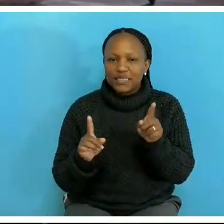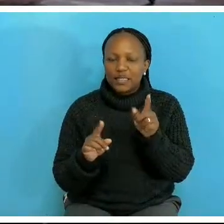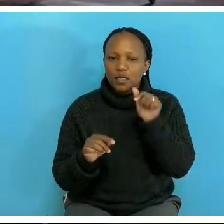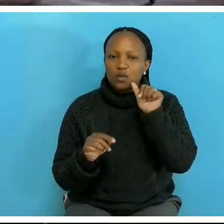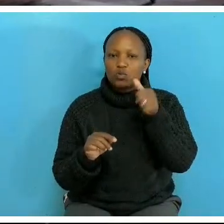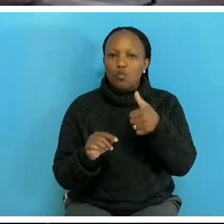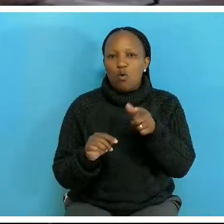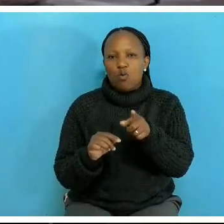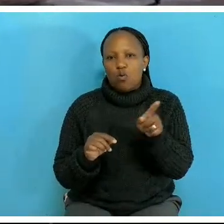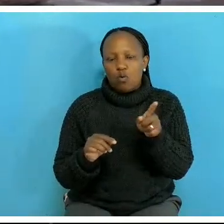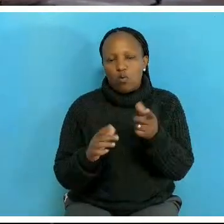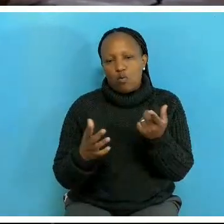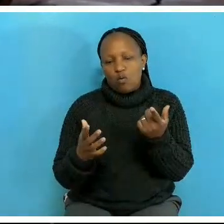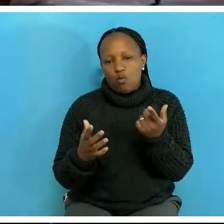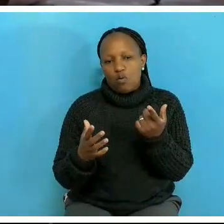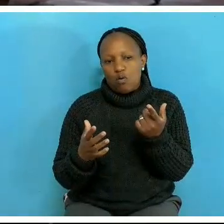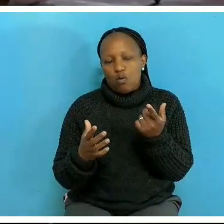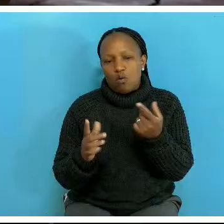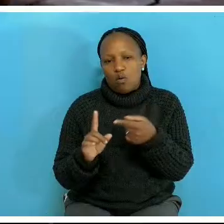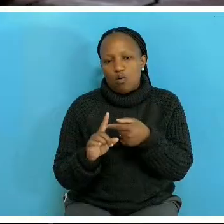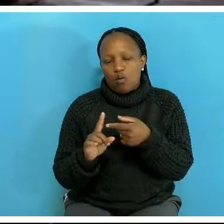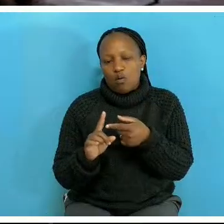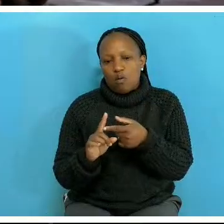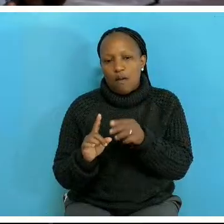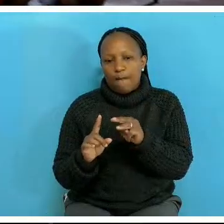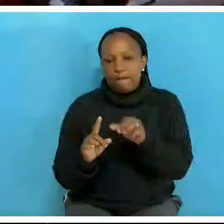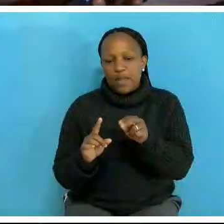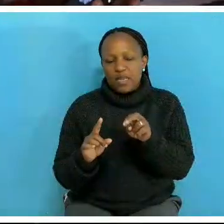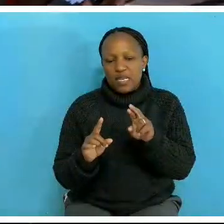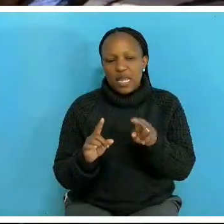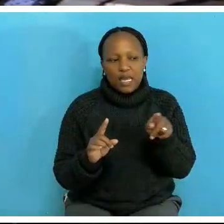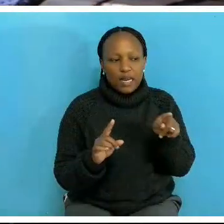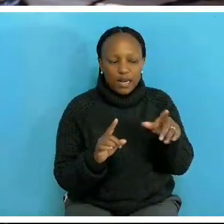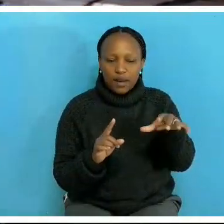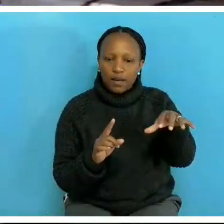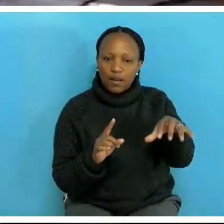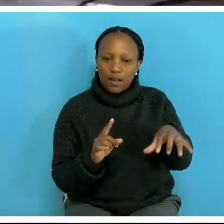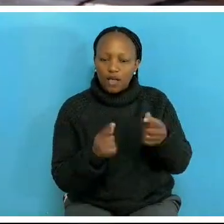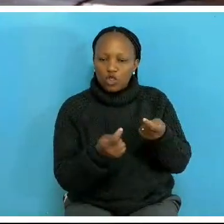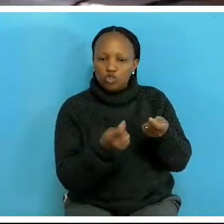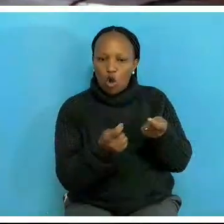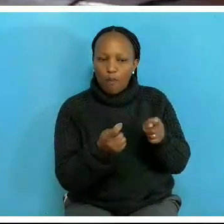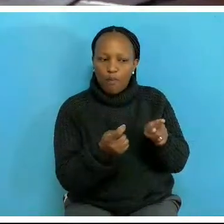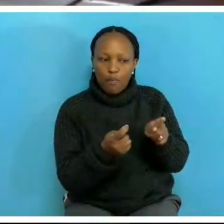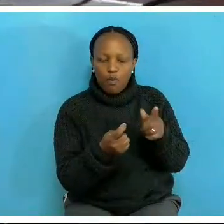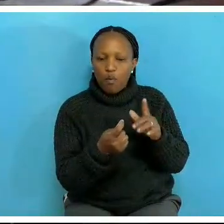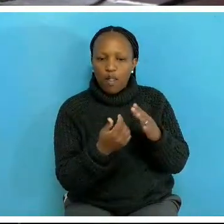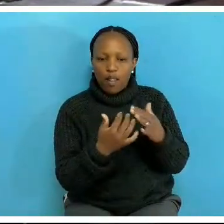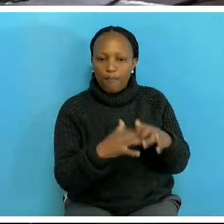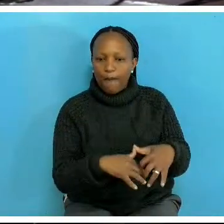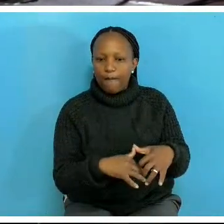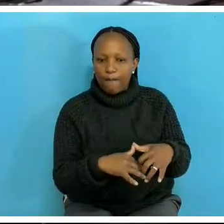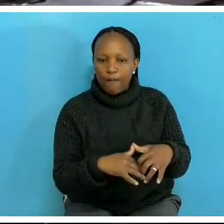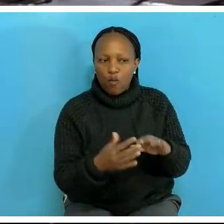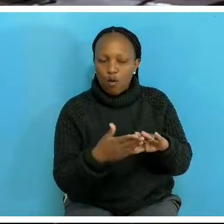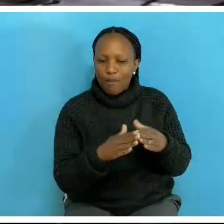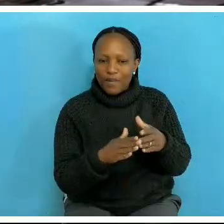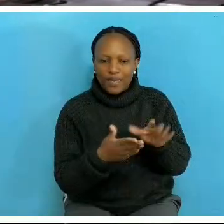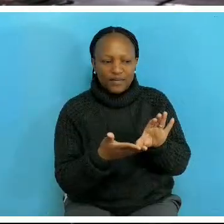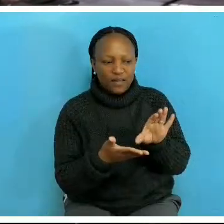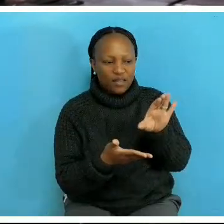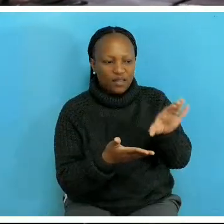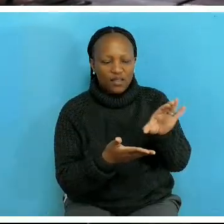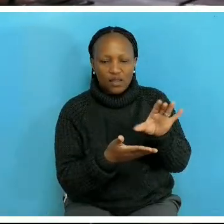up, Menier Johnson's puzzle shop will be closed because there was no injection of community empowerment in the